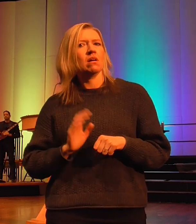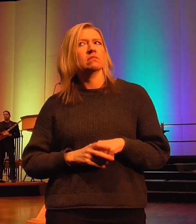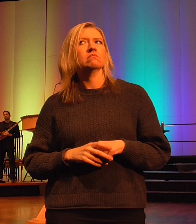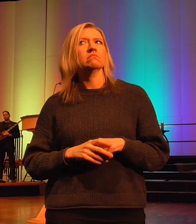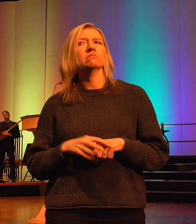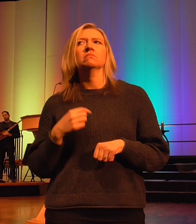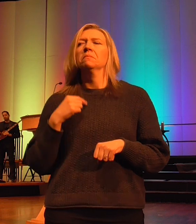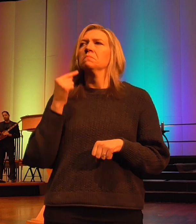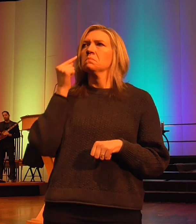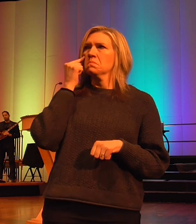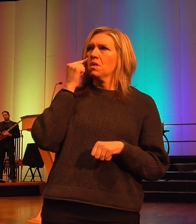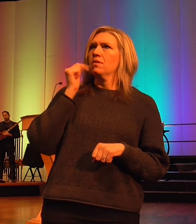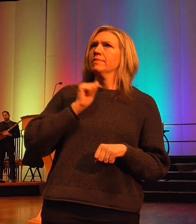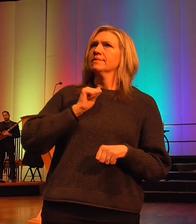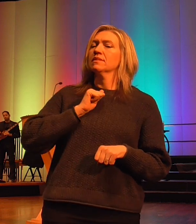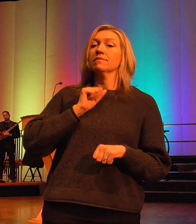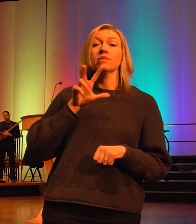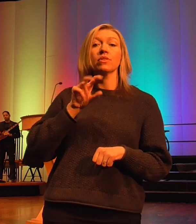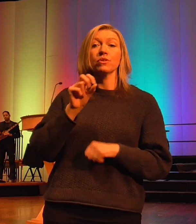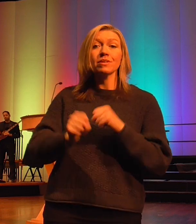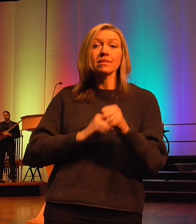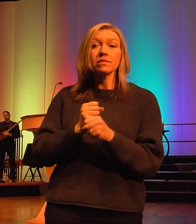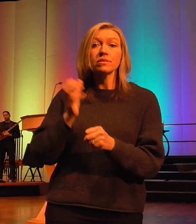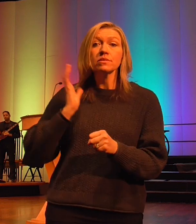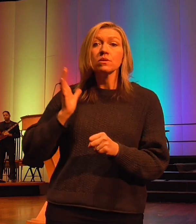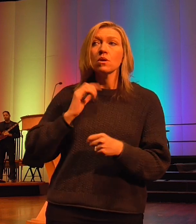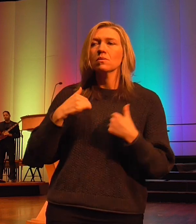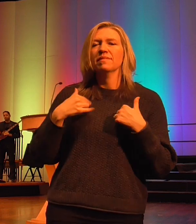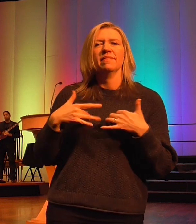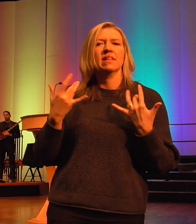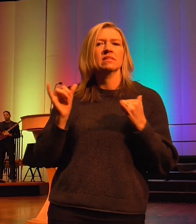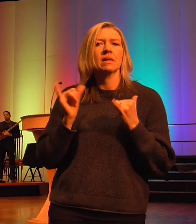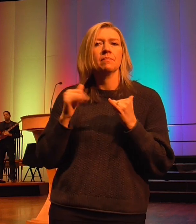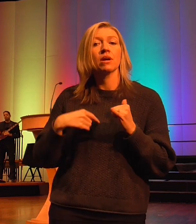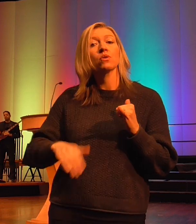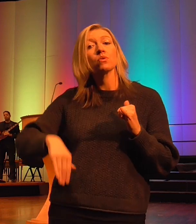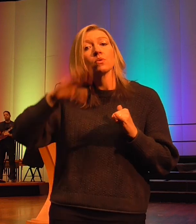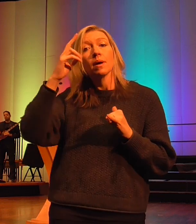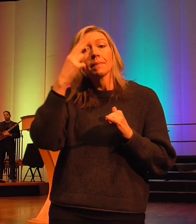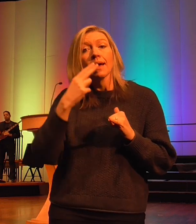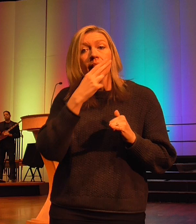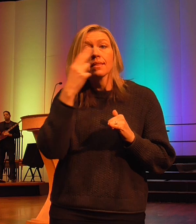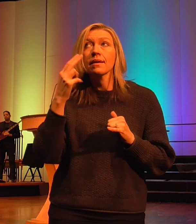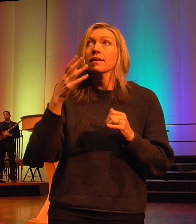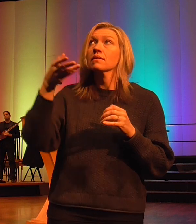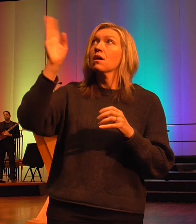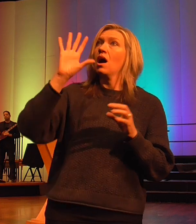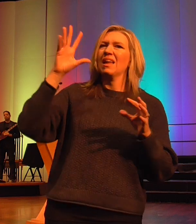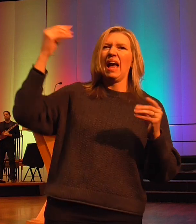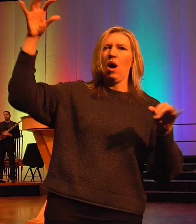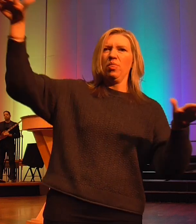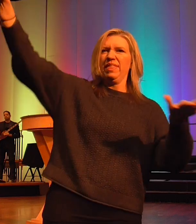And I thought to myself, you know, 30 years ago, I would have felt the same way, having grown up Catholic with God out there. And then I got here